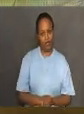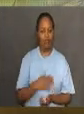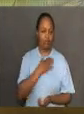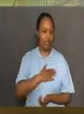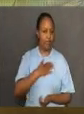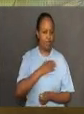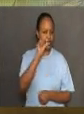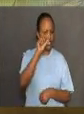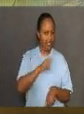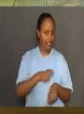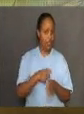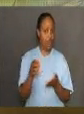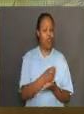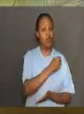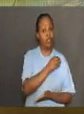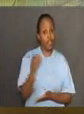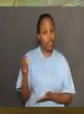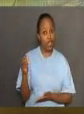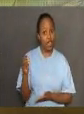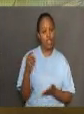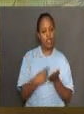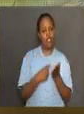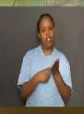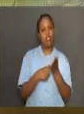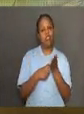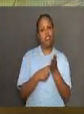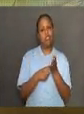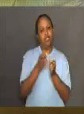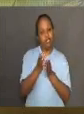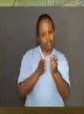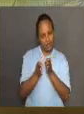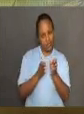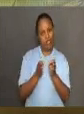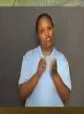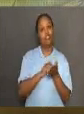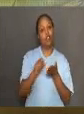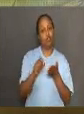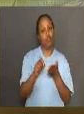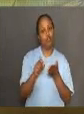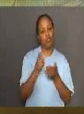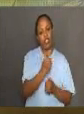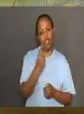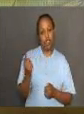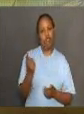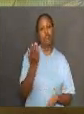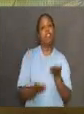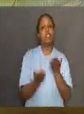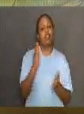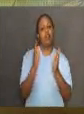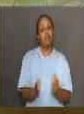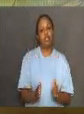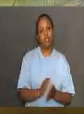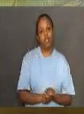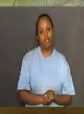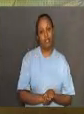Please take a few minutes to write a description of each category of justice. You